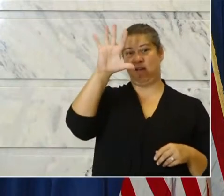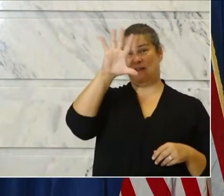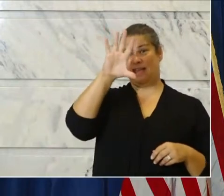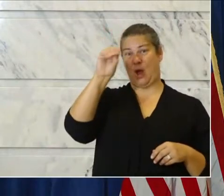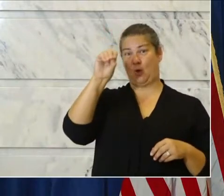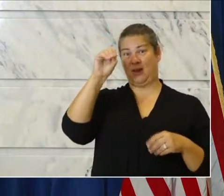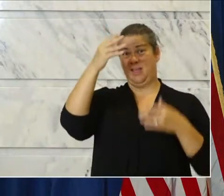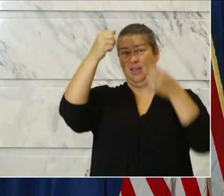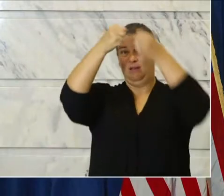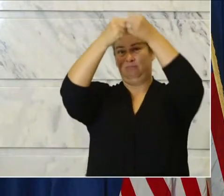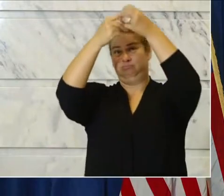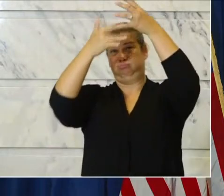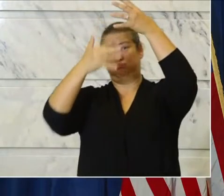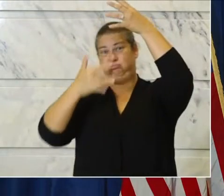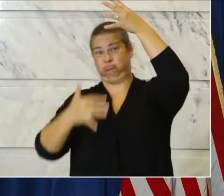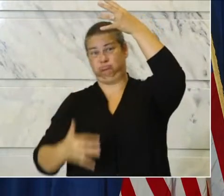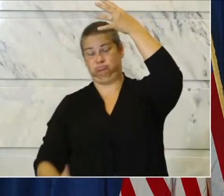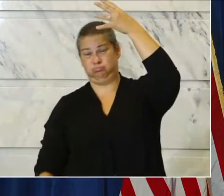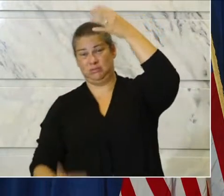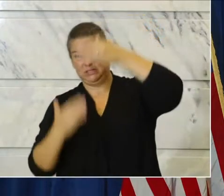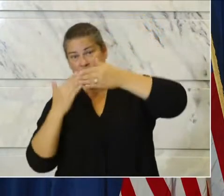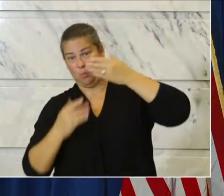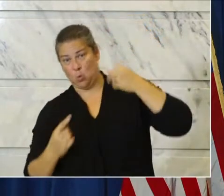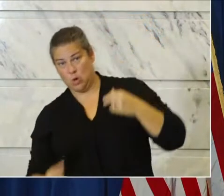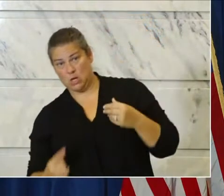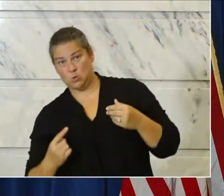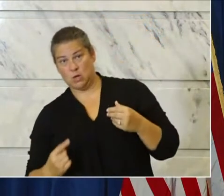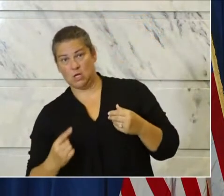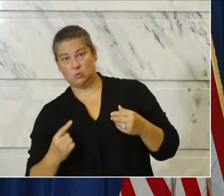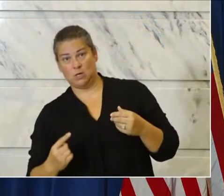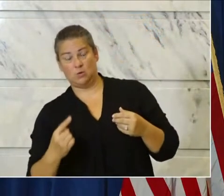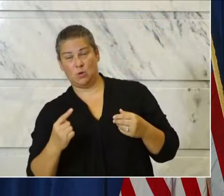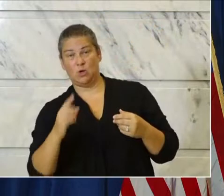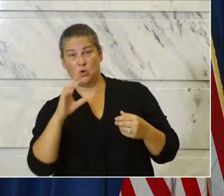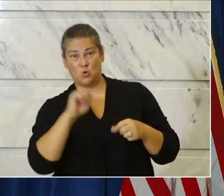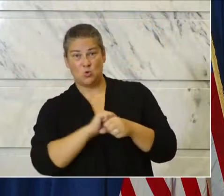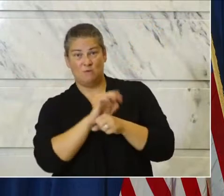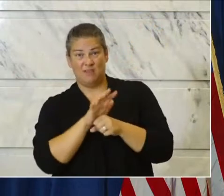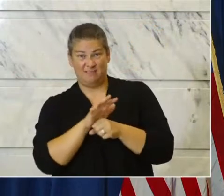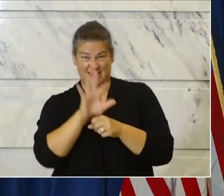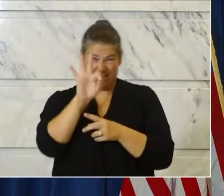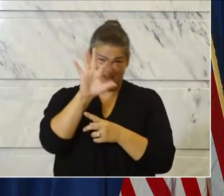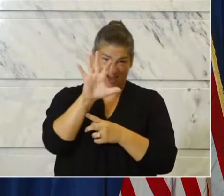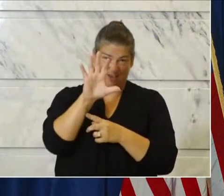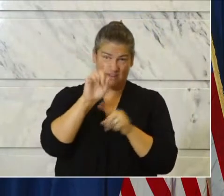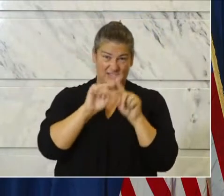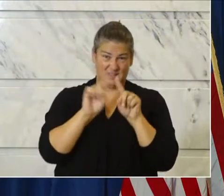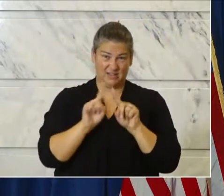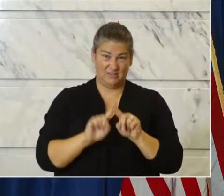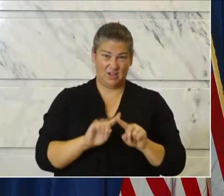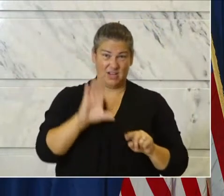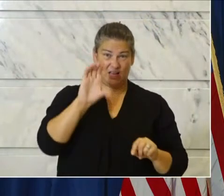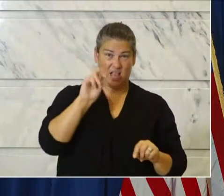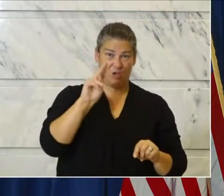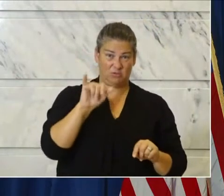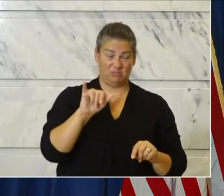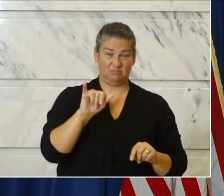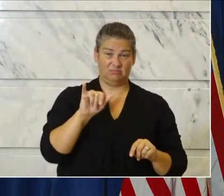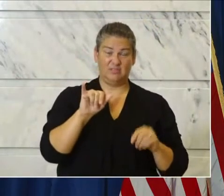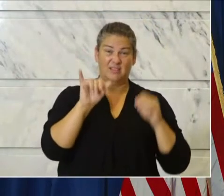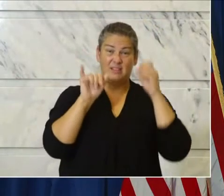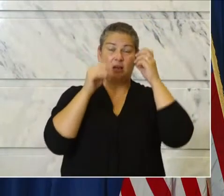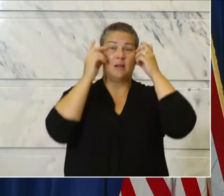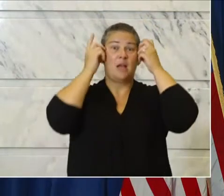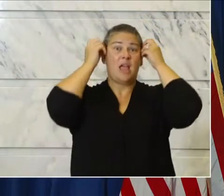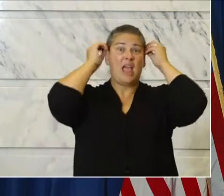with at least one COVID case today. That shows how widespread it is. I'm just going to read the double-digit ones, and that's even going